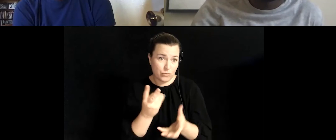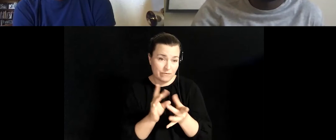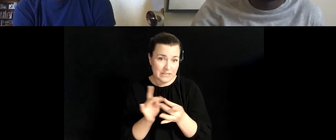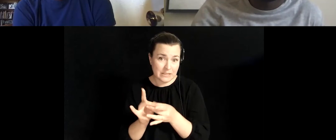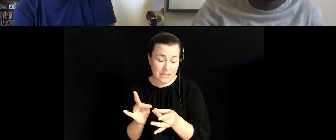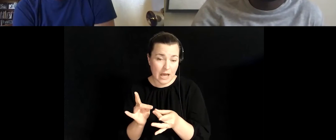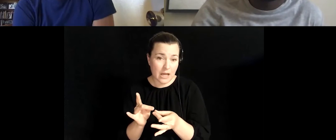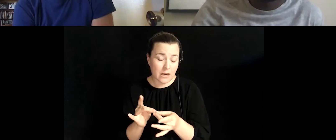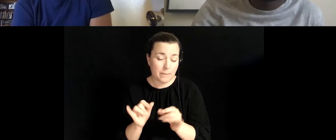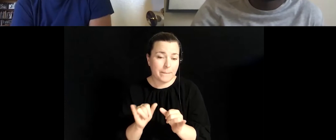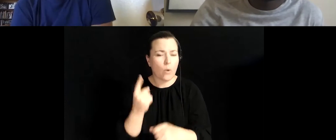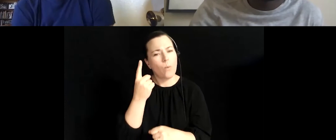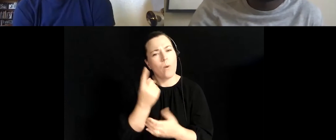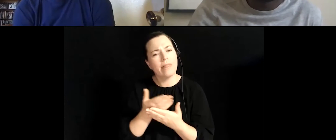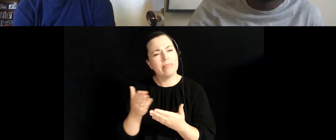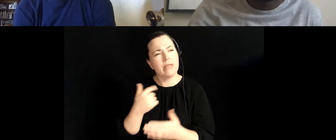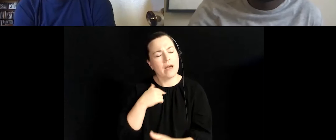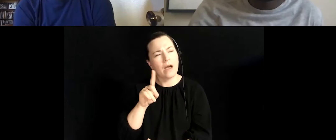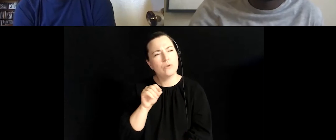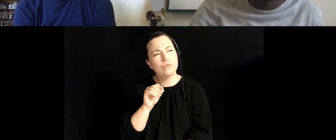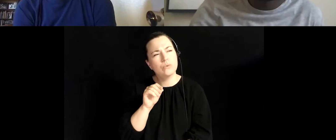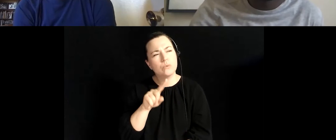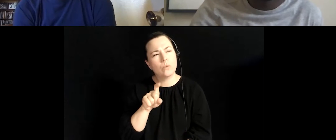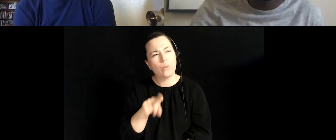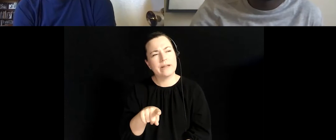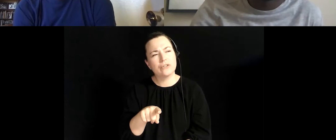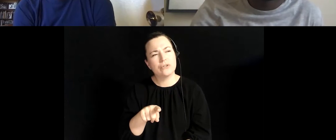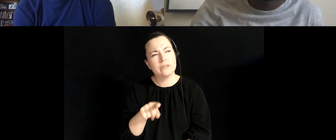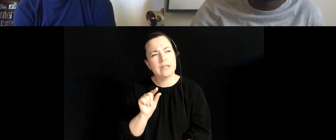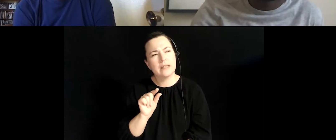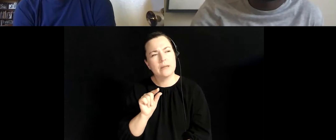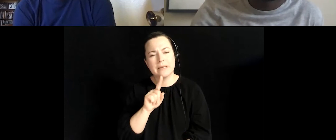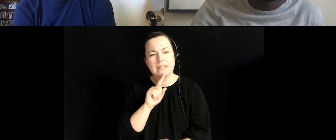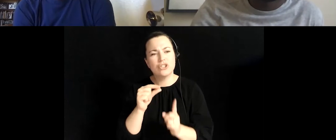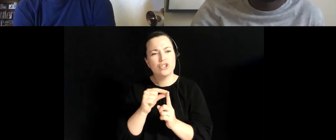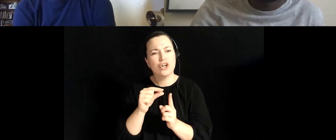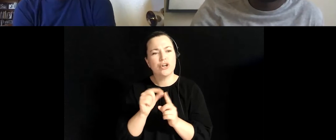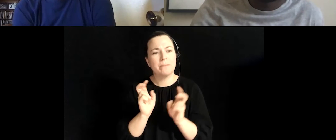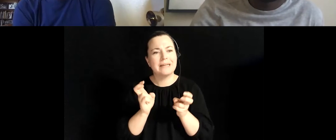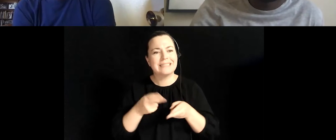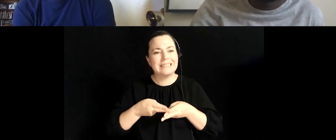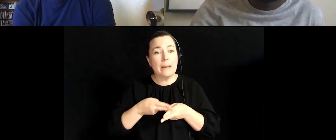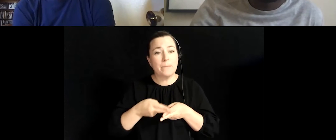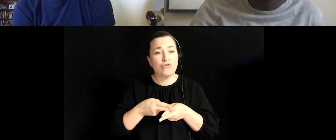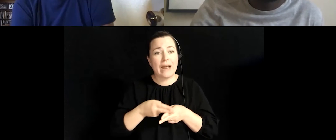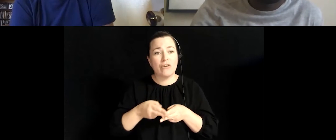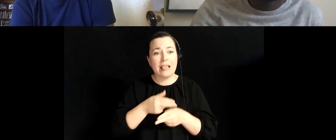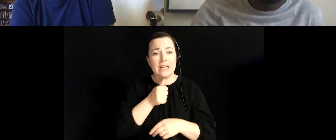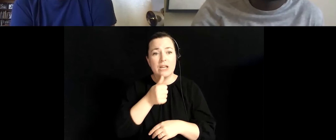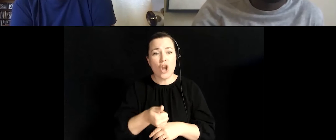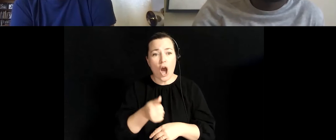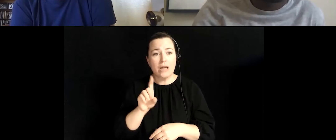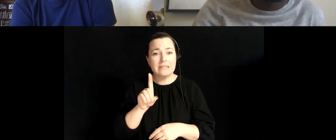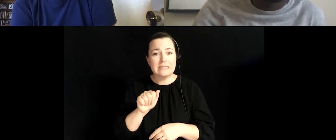One thing that I do question a little is the term temporarily non-disabled,